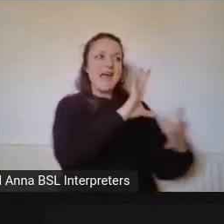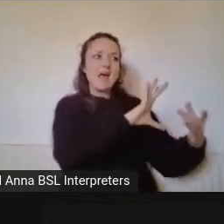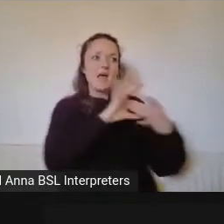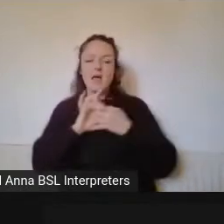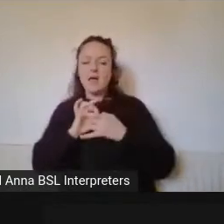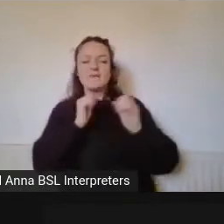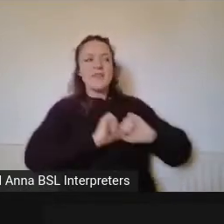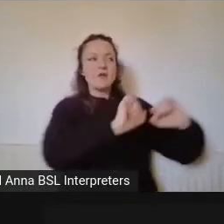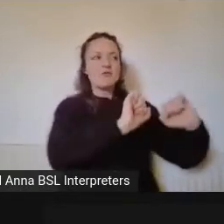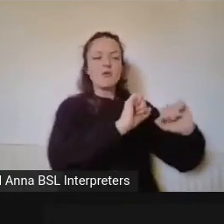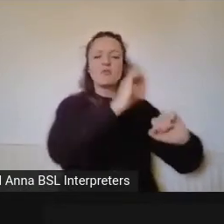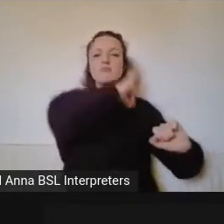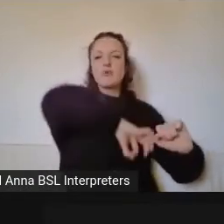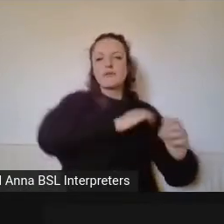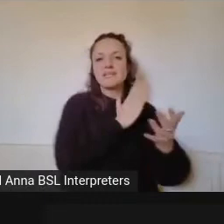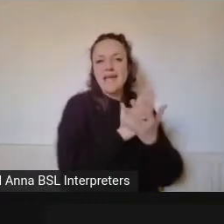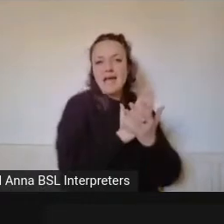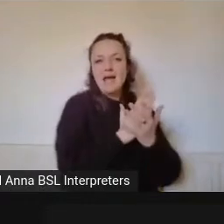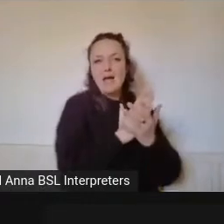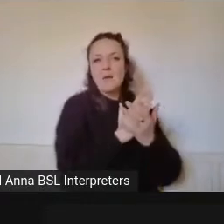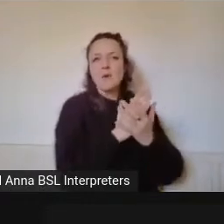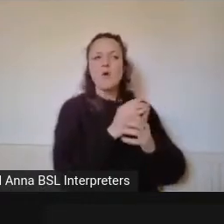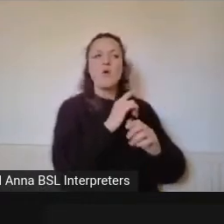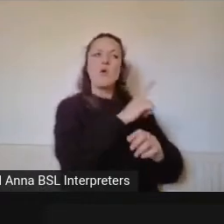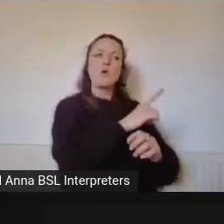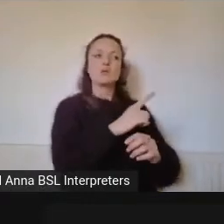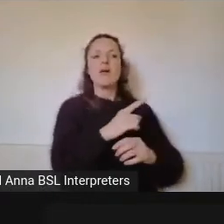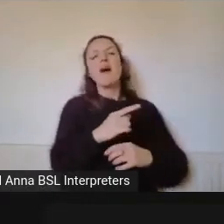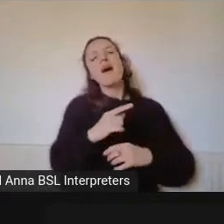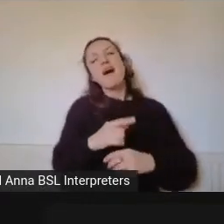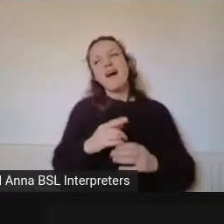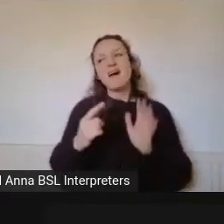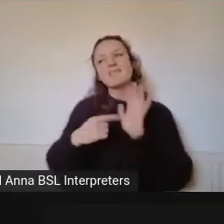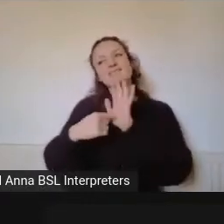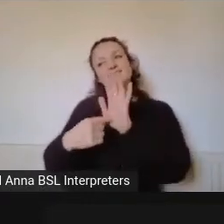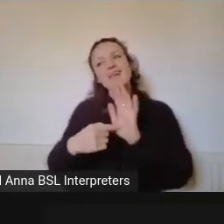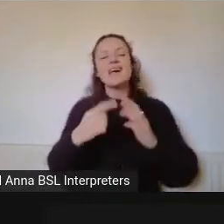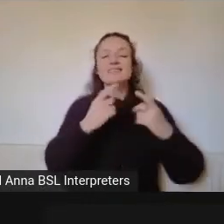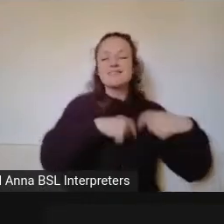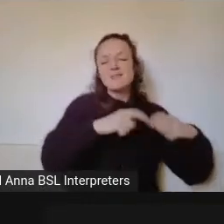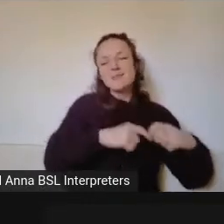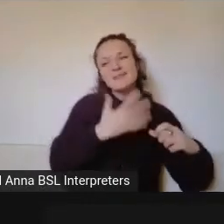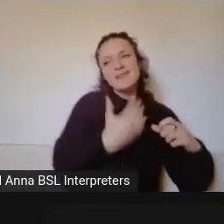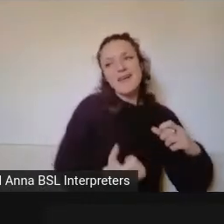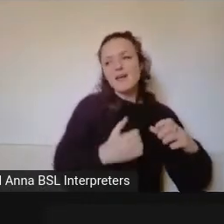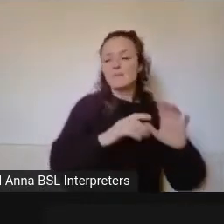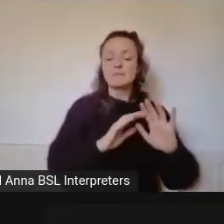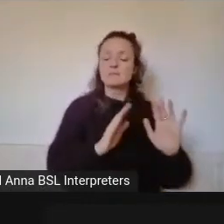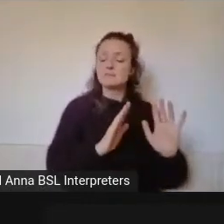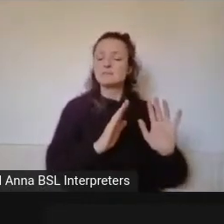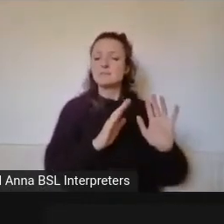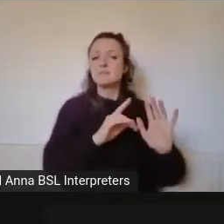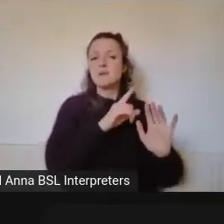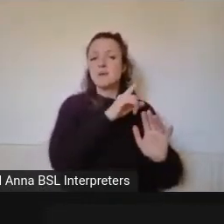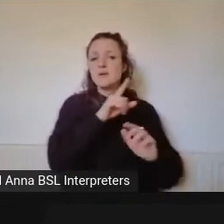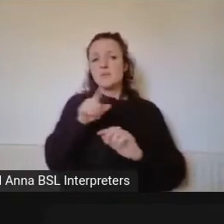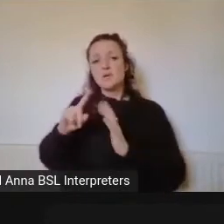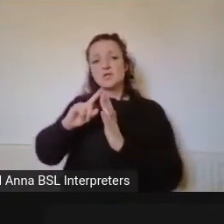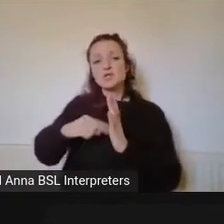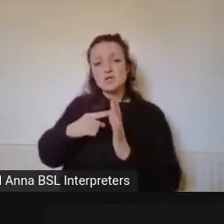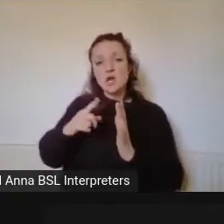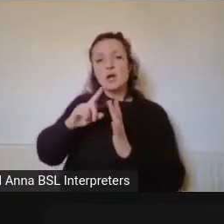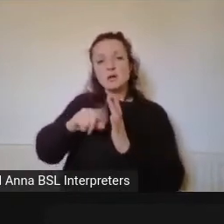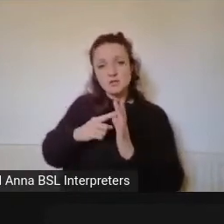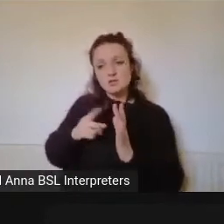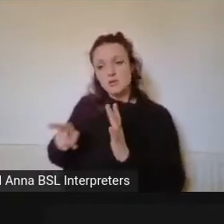of a particular narrative sustainability that they kind of want to see. But what actually Jaya is speaking towards is actually